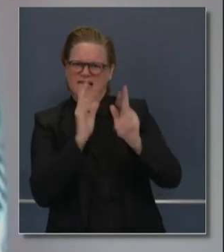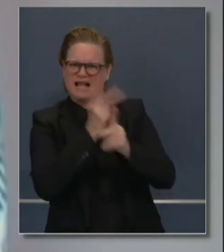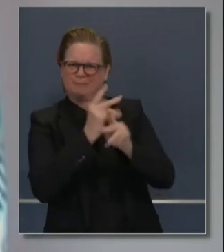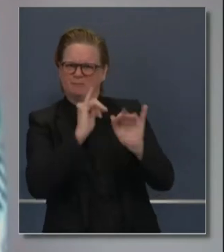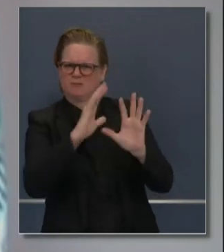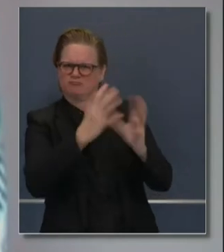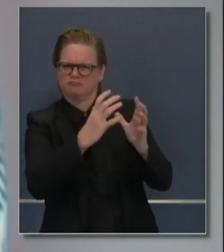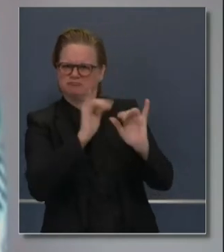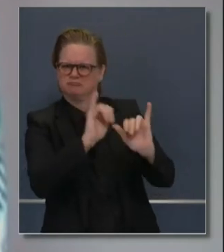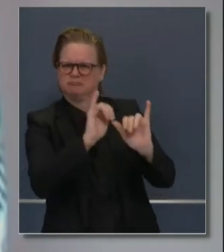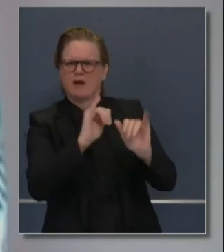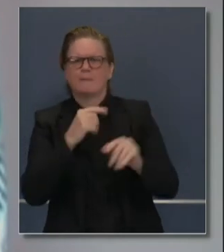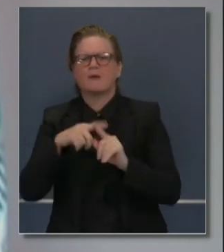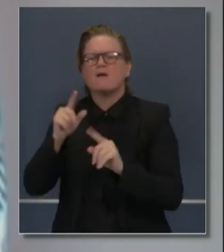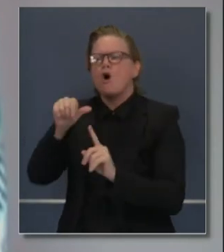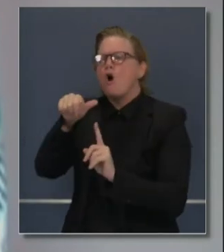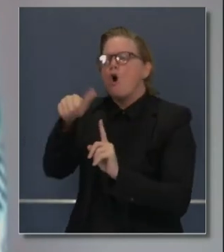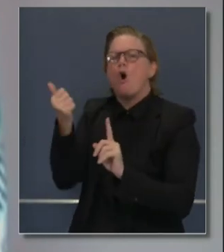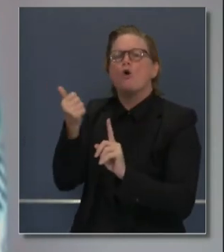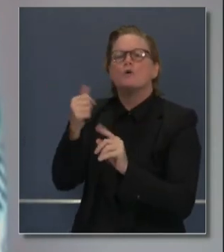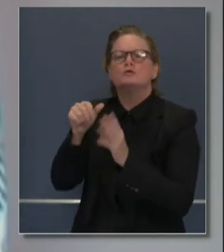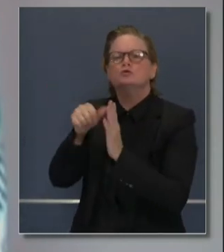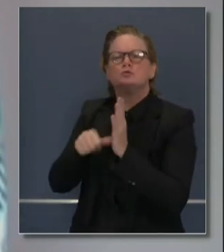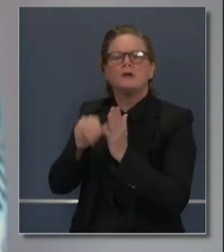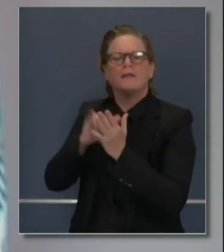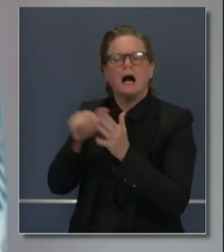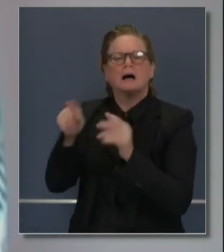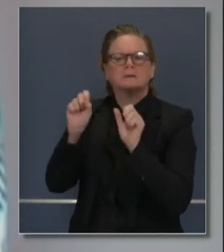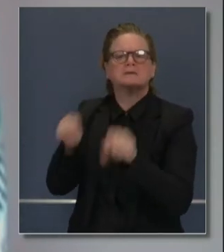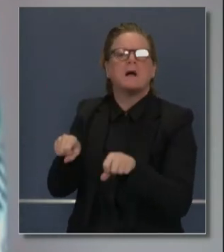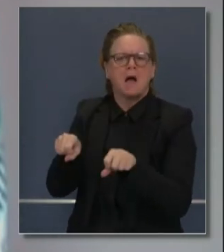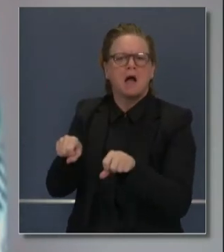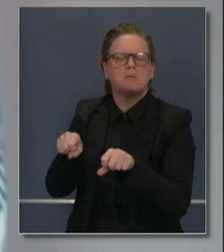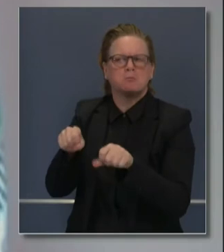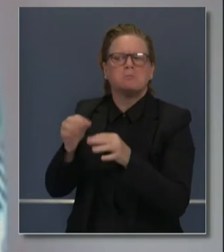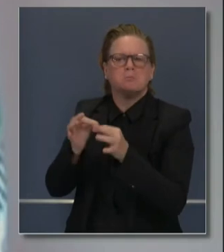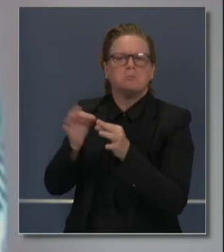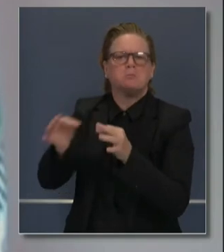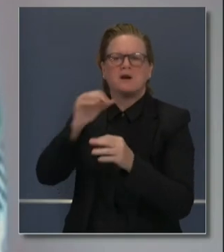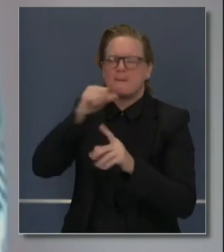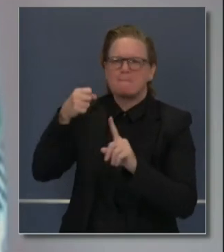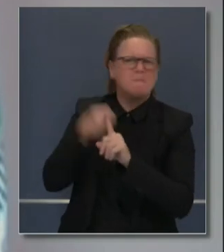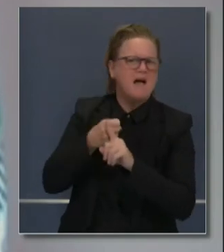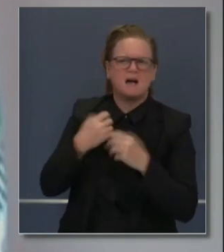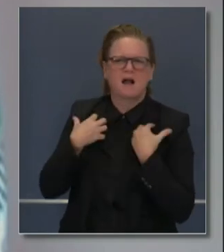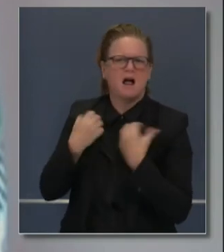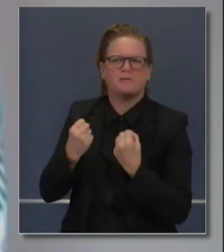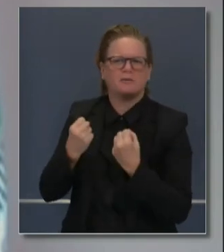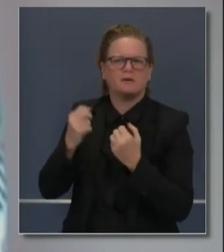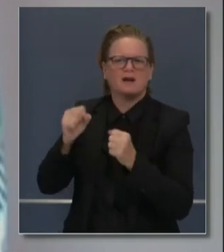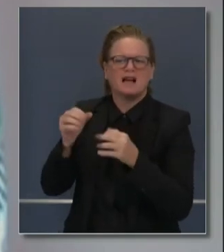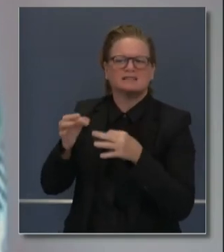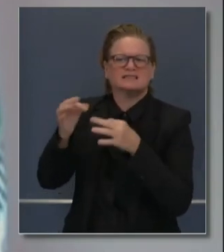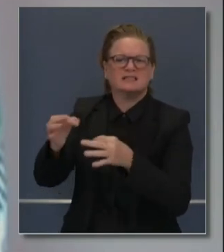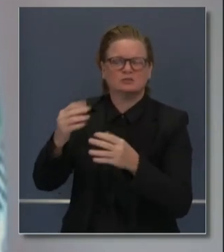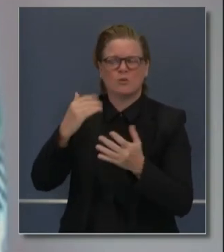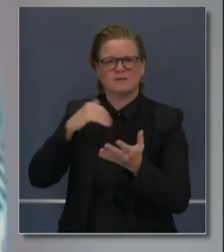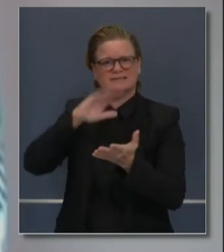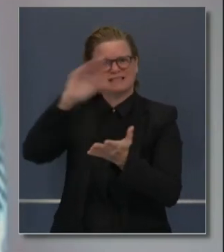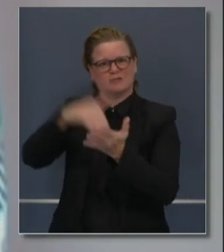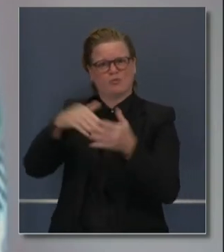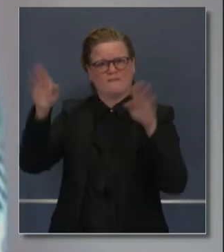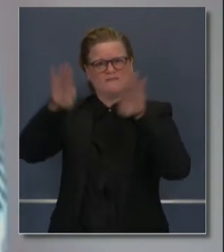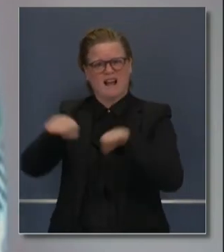specifically, if you looked in the Central Valley, you looked in parts of Southern California and the Bay Area, I'm sure